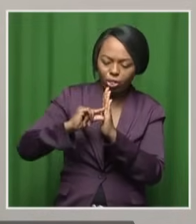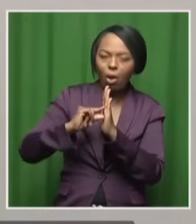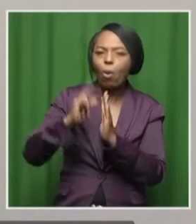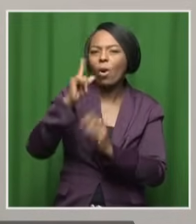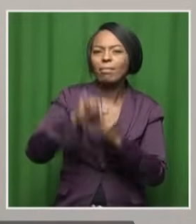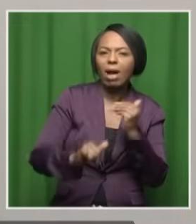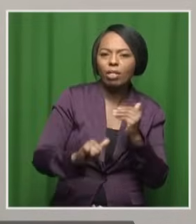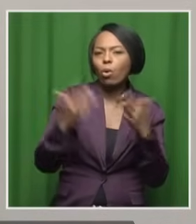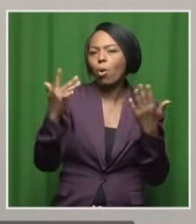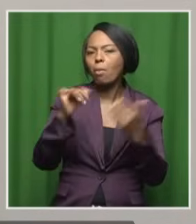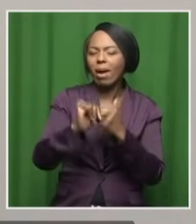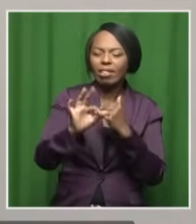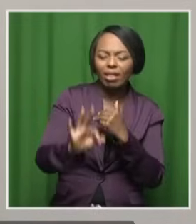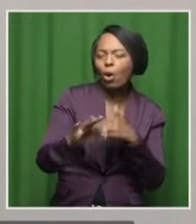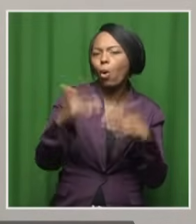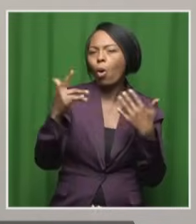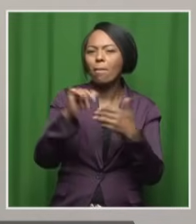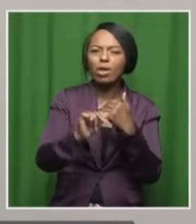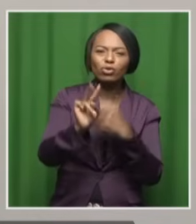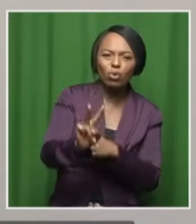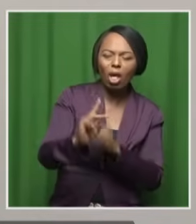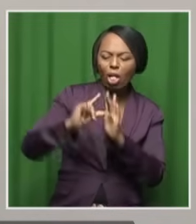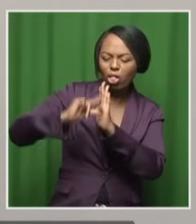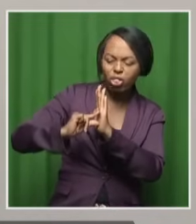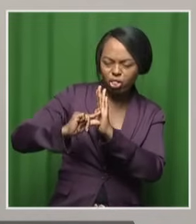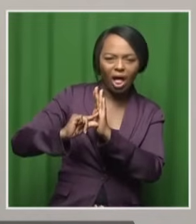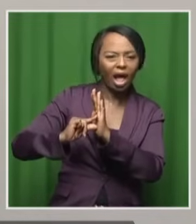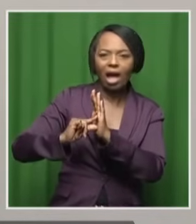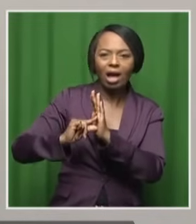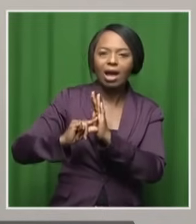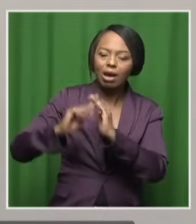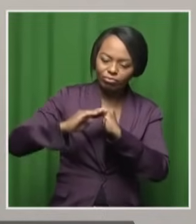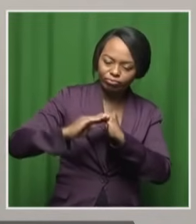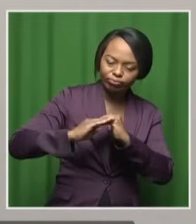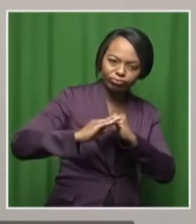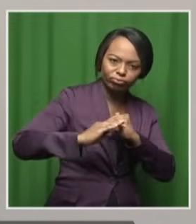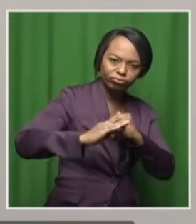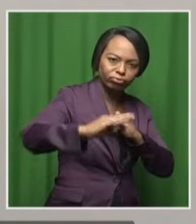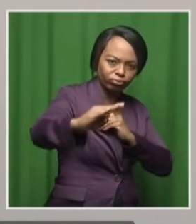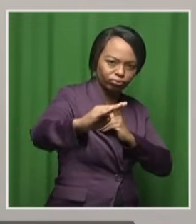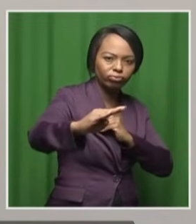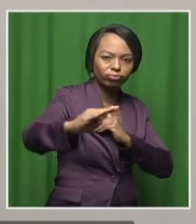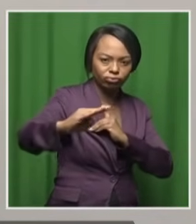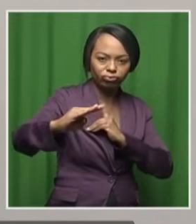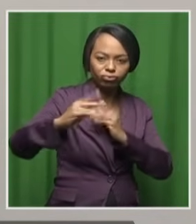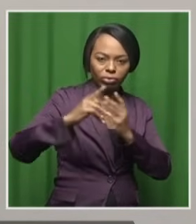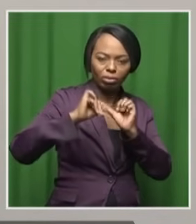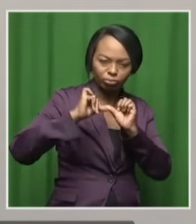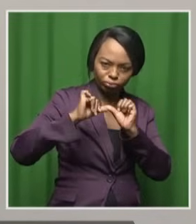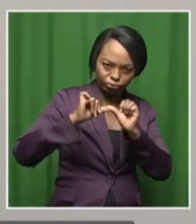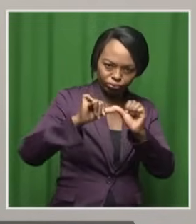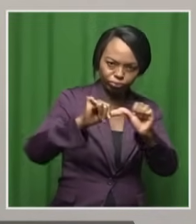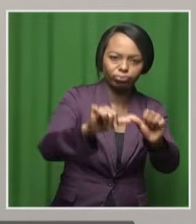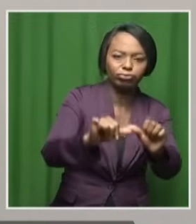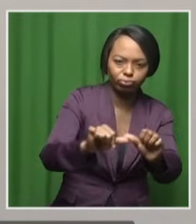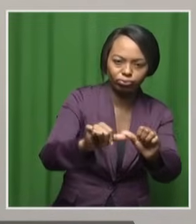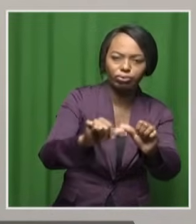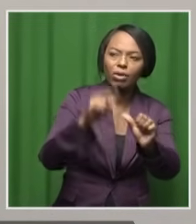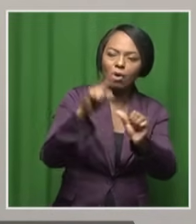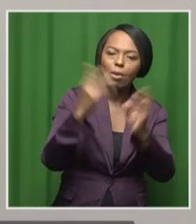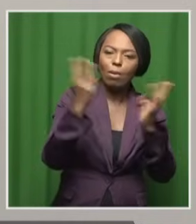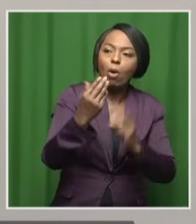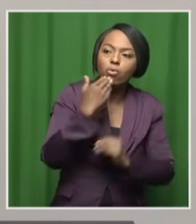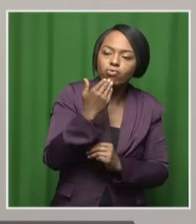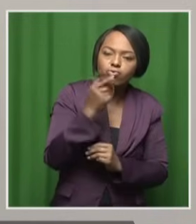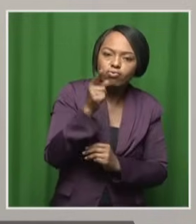or even 2 or 3 months. It needs to be sustained over a period of time to make it viable for the people who are affected by those input